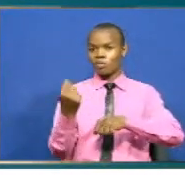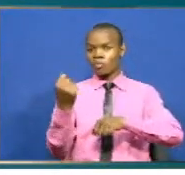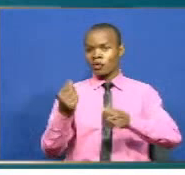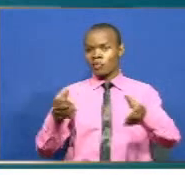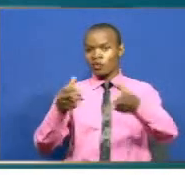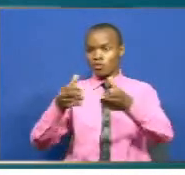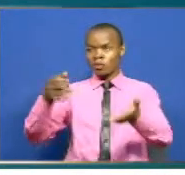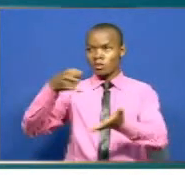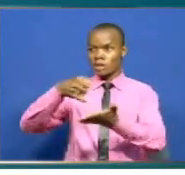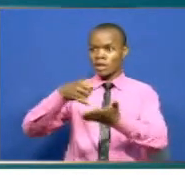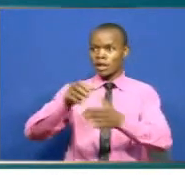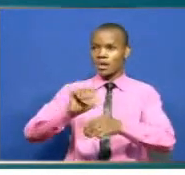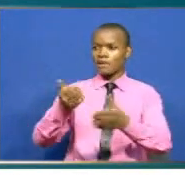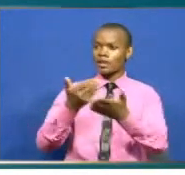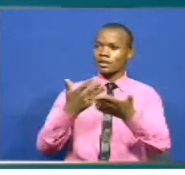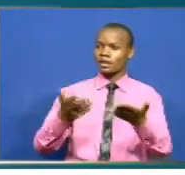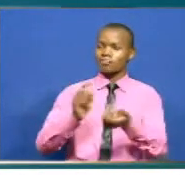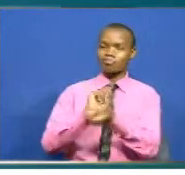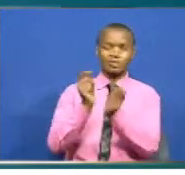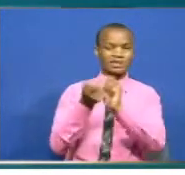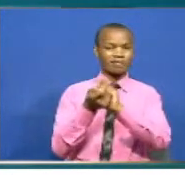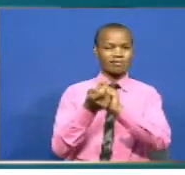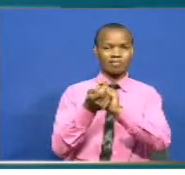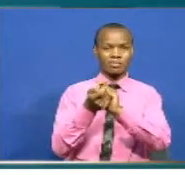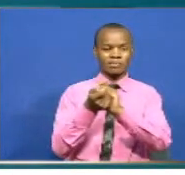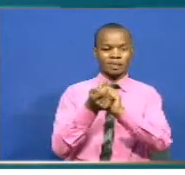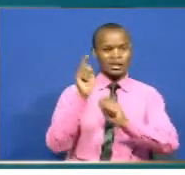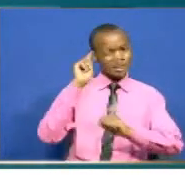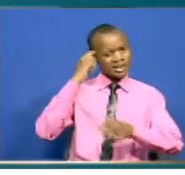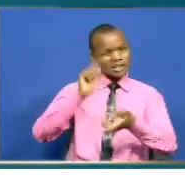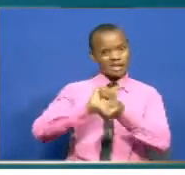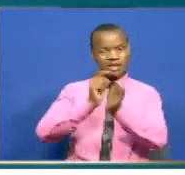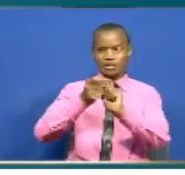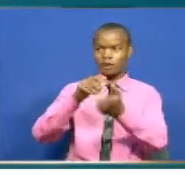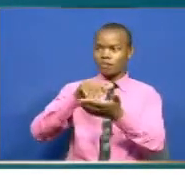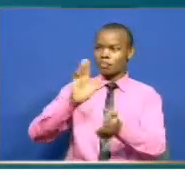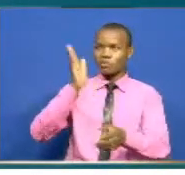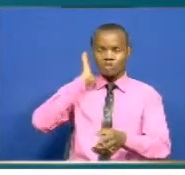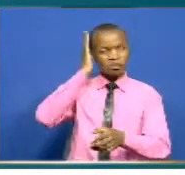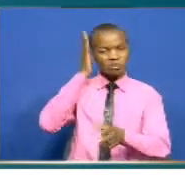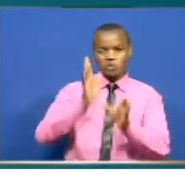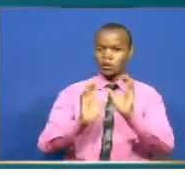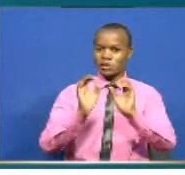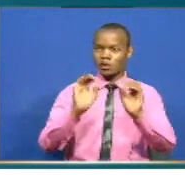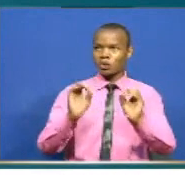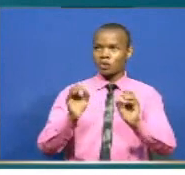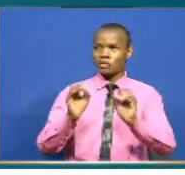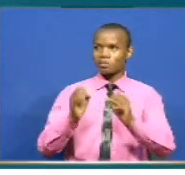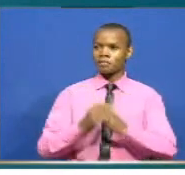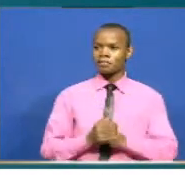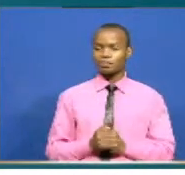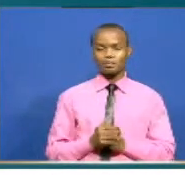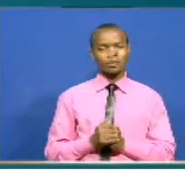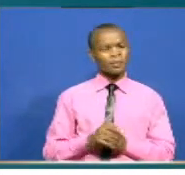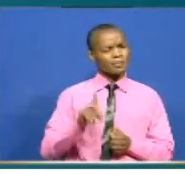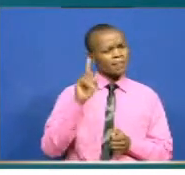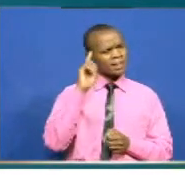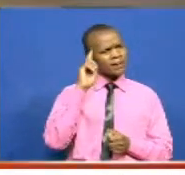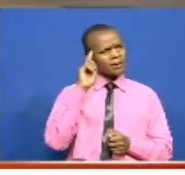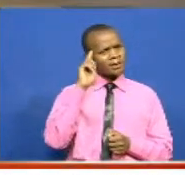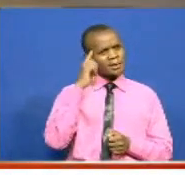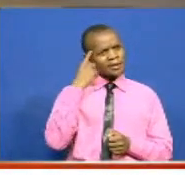Mm-hmm. Anything else of a change? I don't see whether there's much change in terms of the previous aspect on it. So you're saying